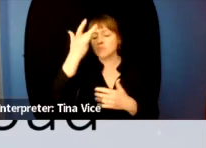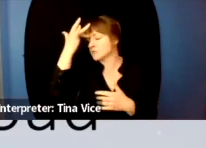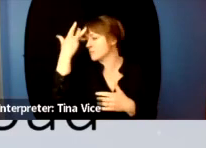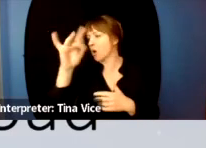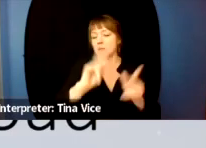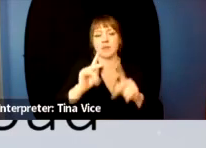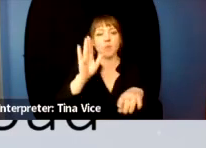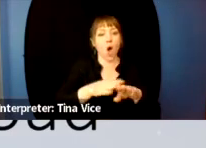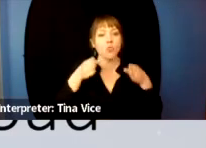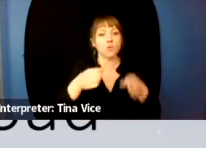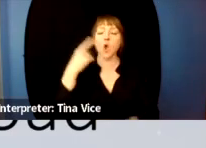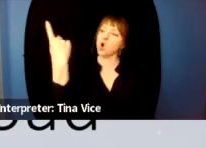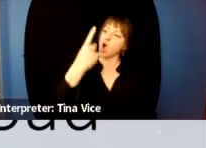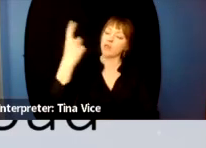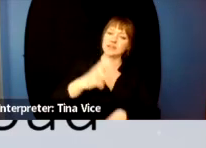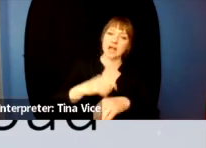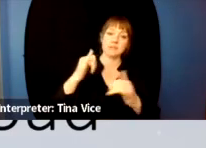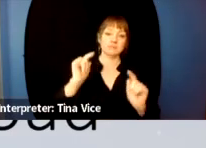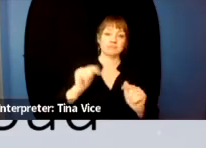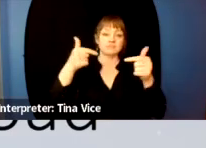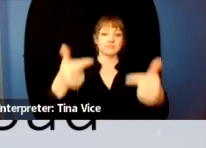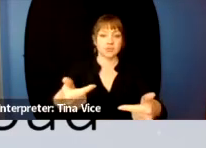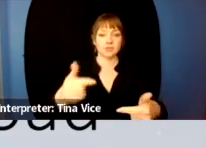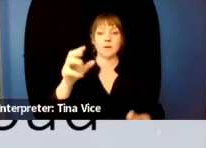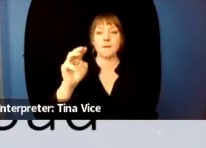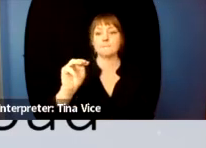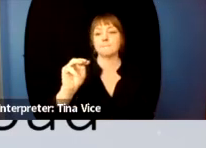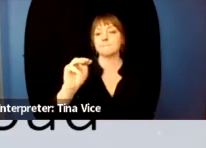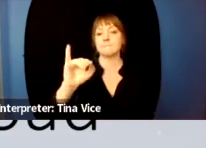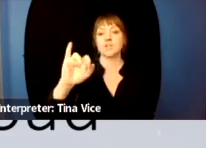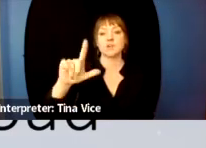road all the time. And I'm going to pass back off to Michelle to introduce those patients to you.